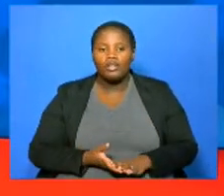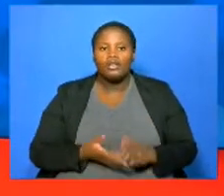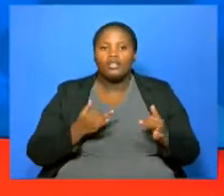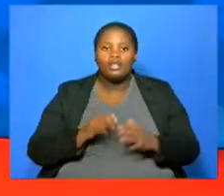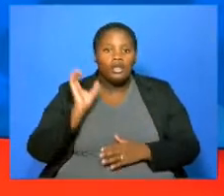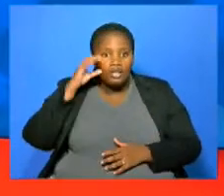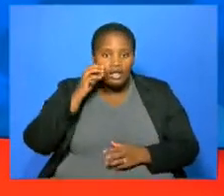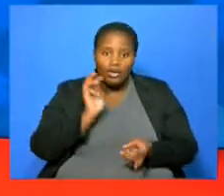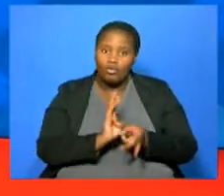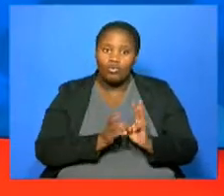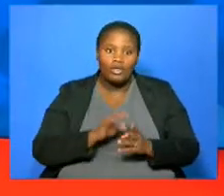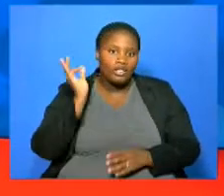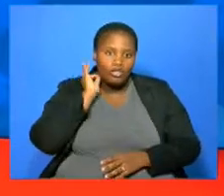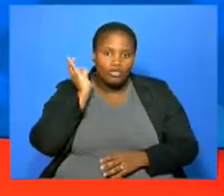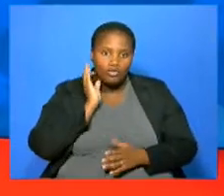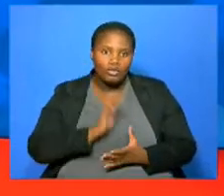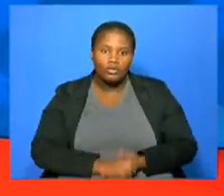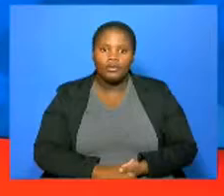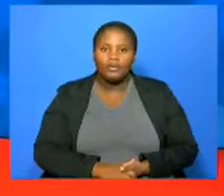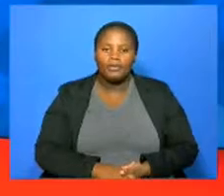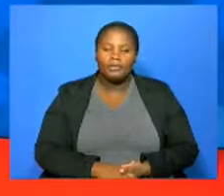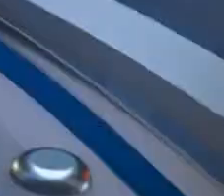Up next is the weather update.